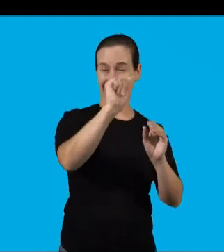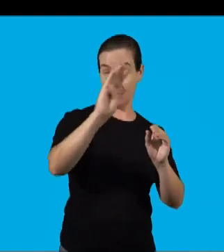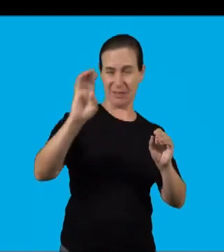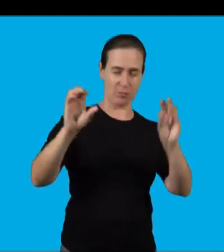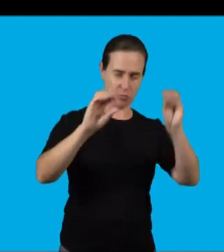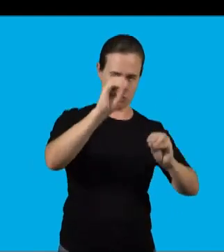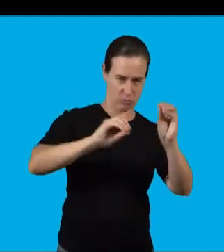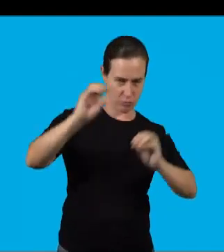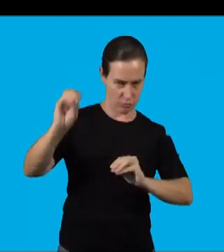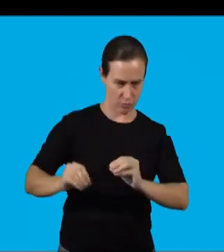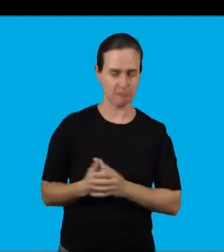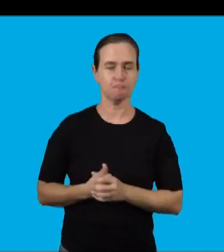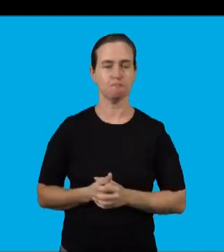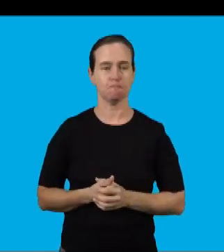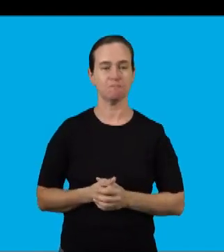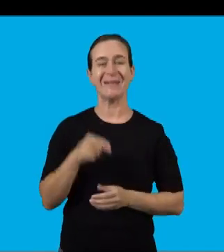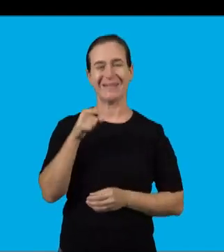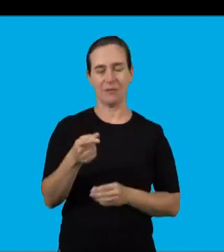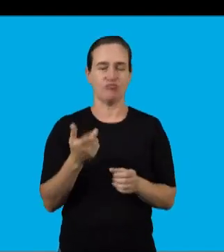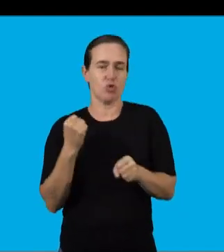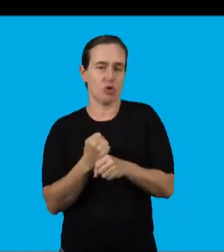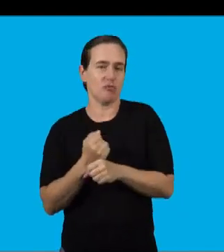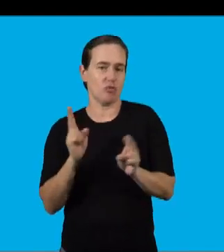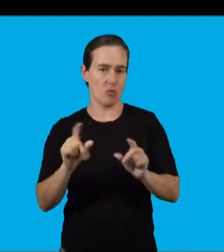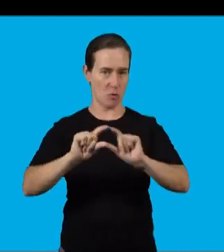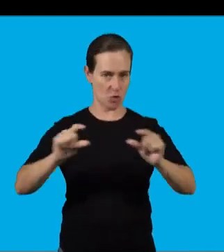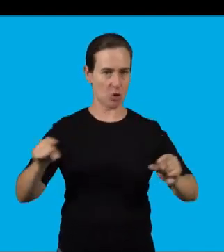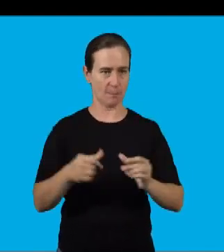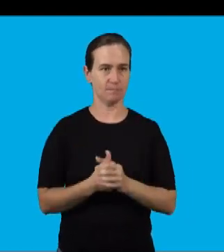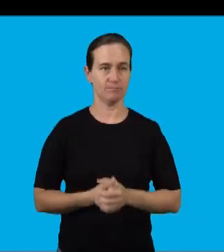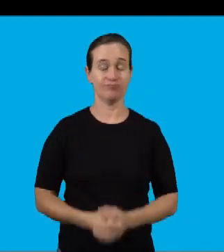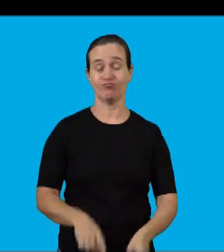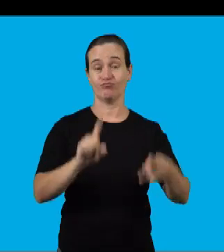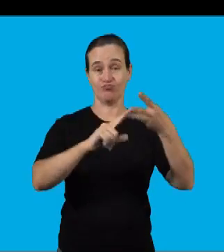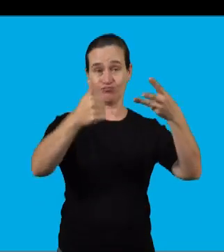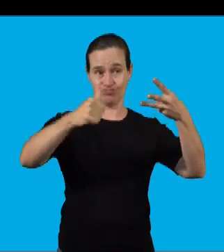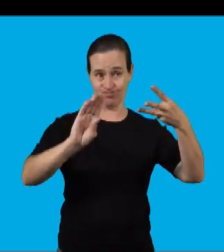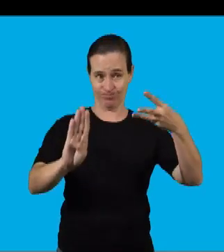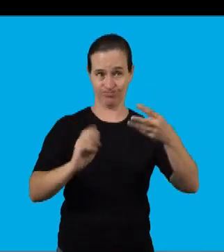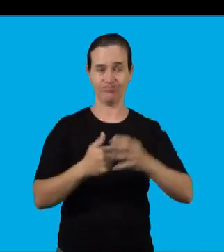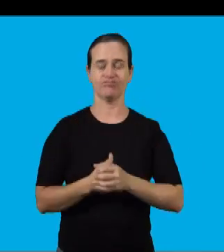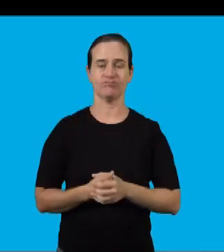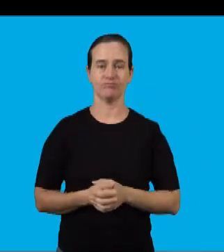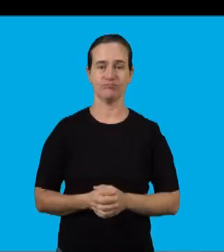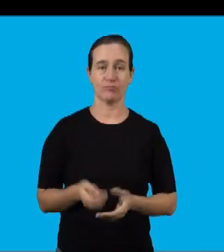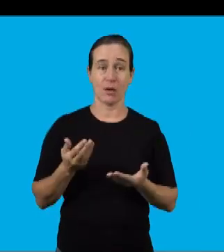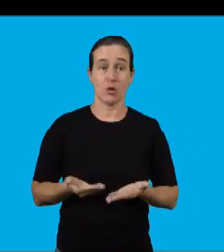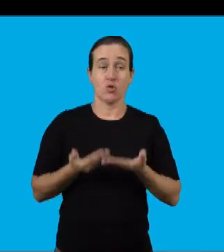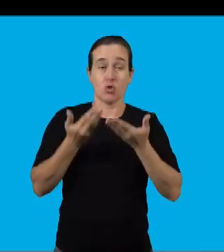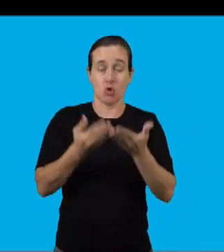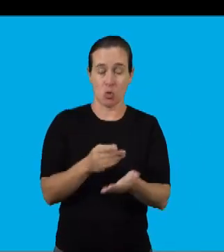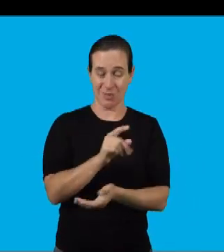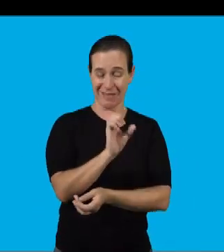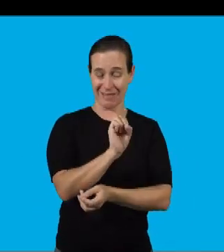general term. Let's go to the next sub-question of this question 3. Now, it says there